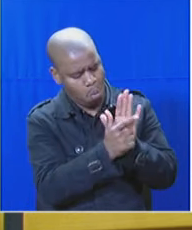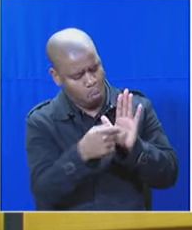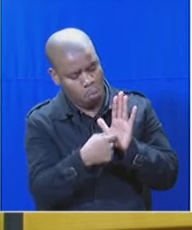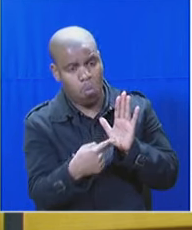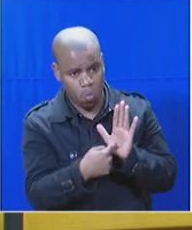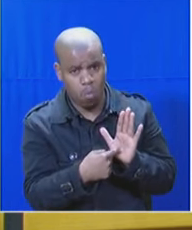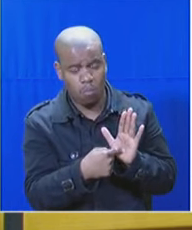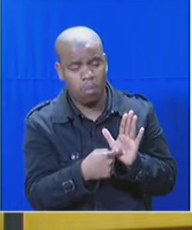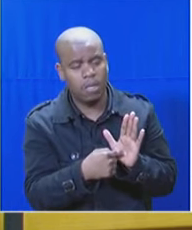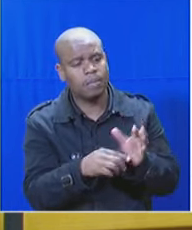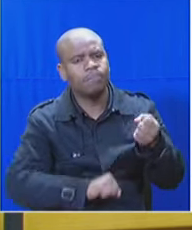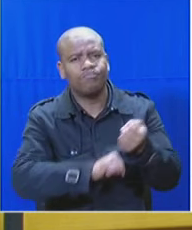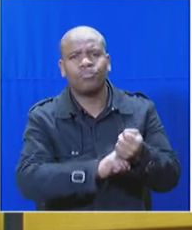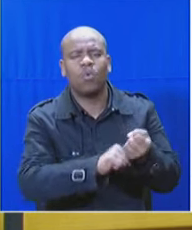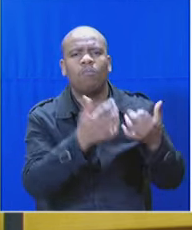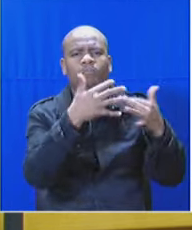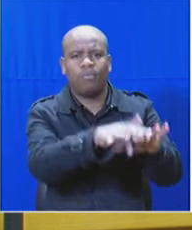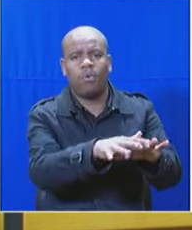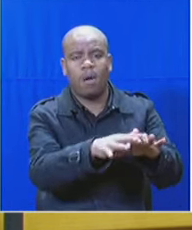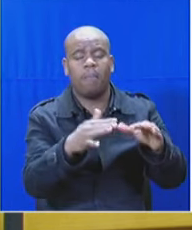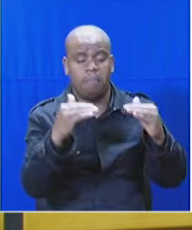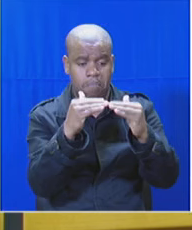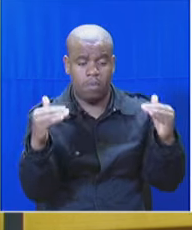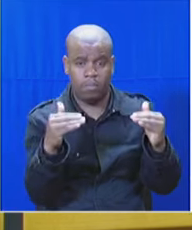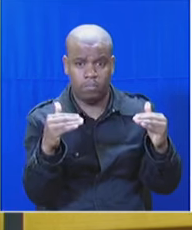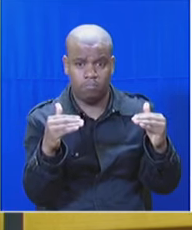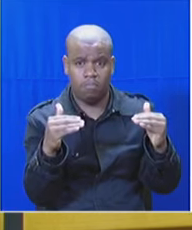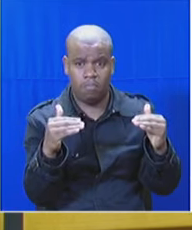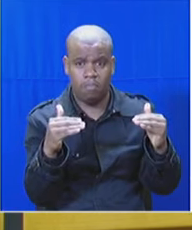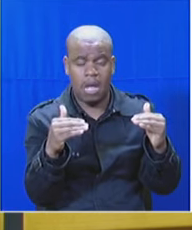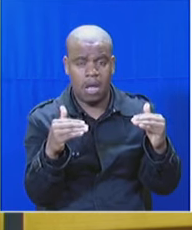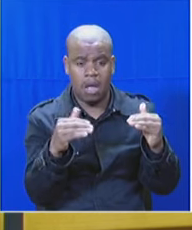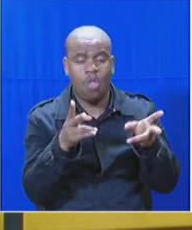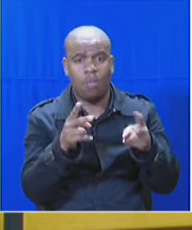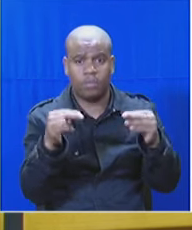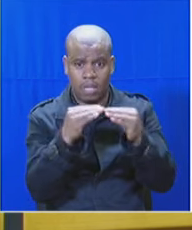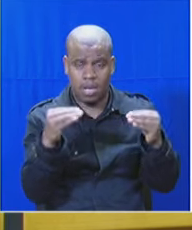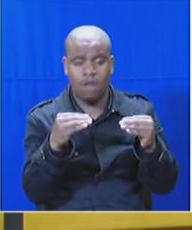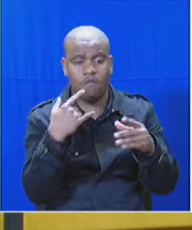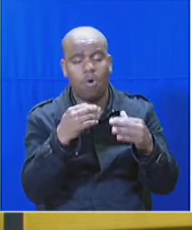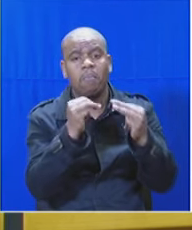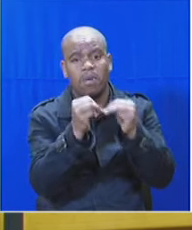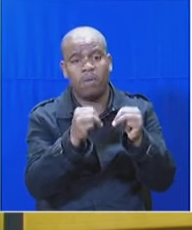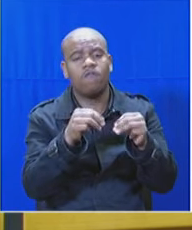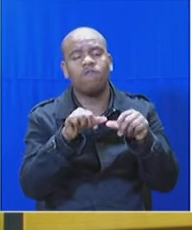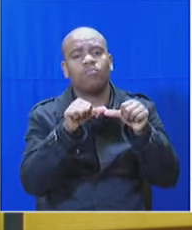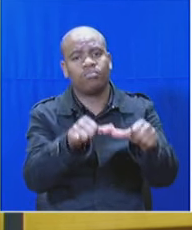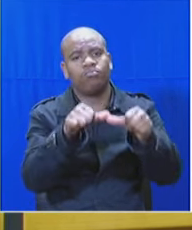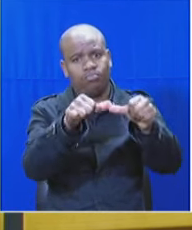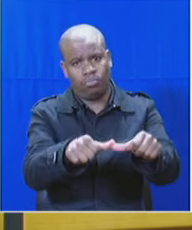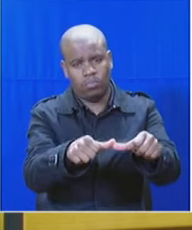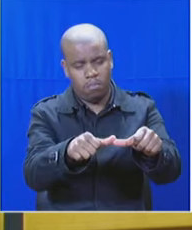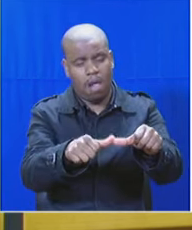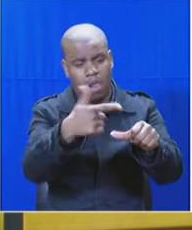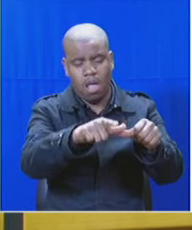for the development of principles, norms, and standards with respect to spatial planning and land use management for a sustainable